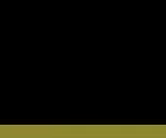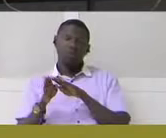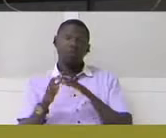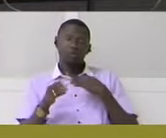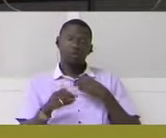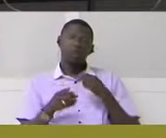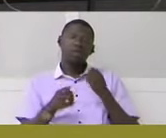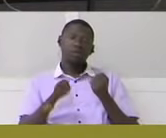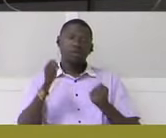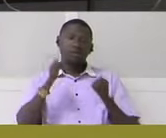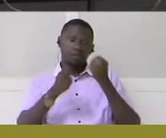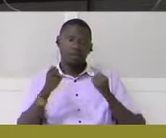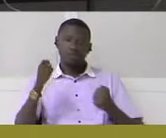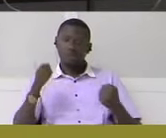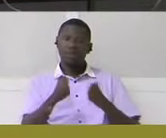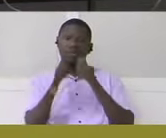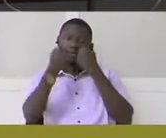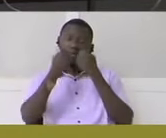what